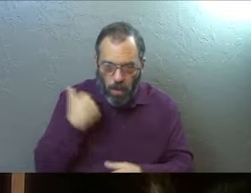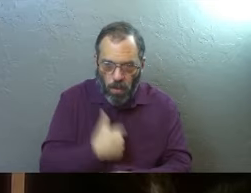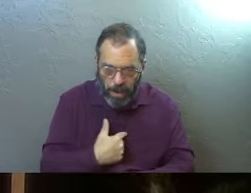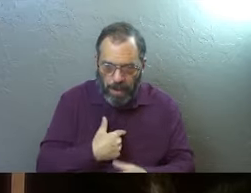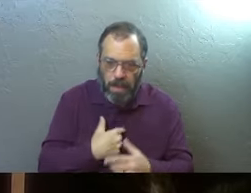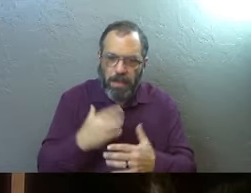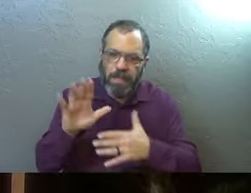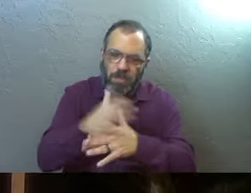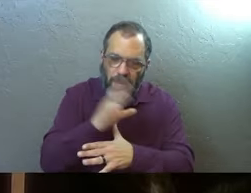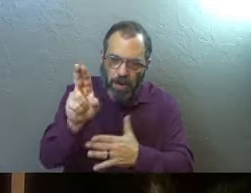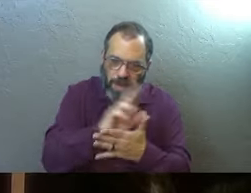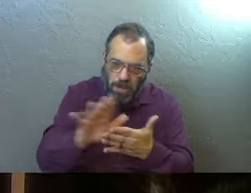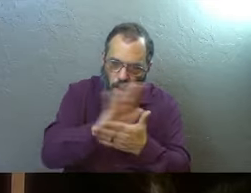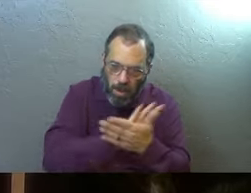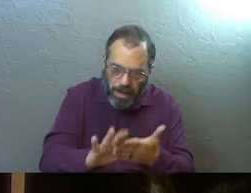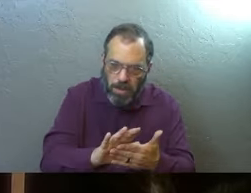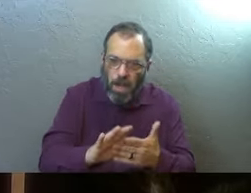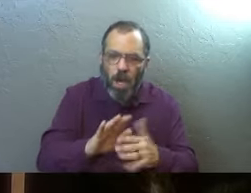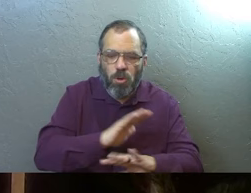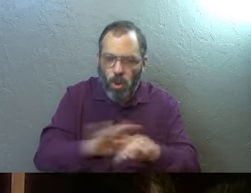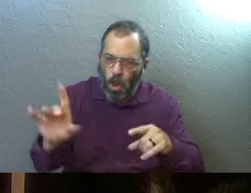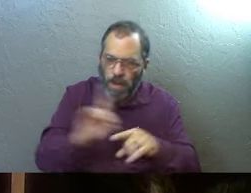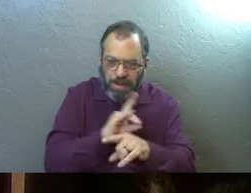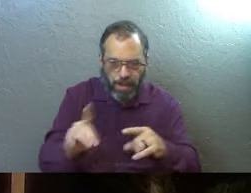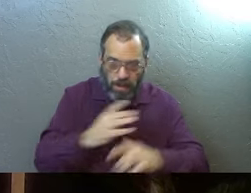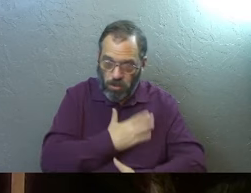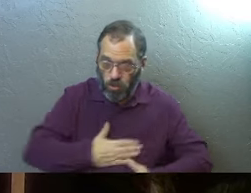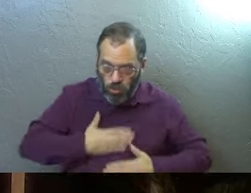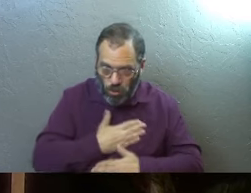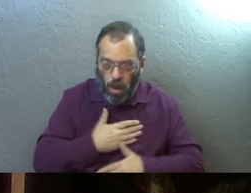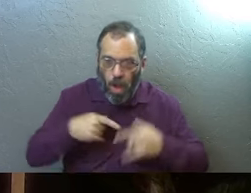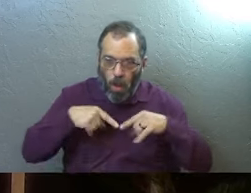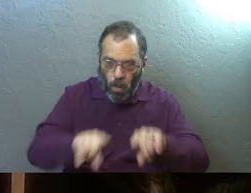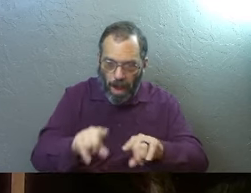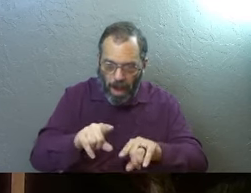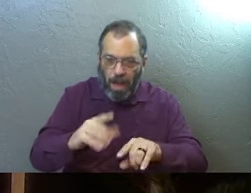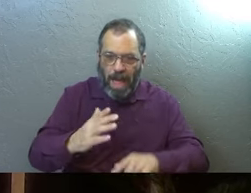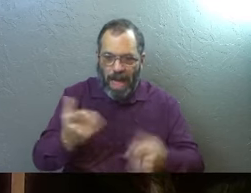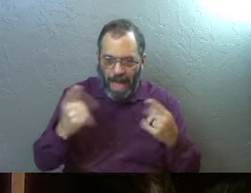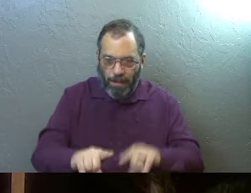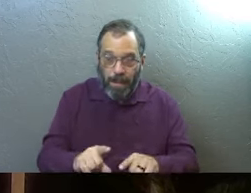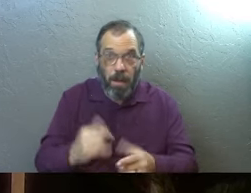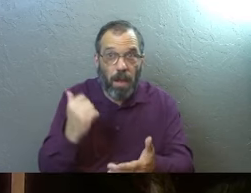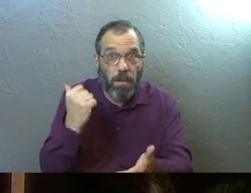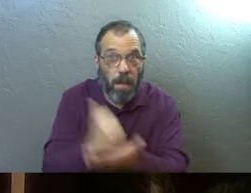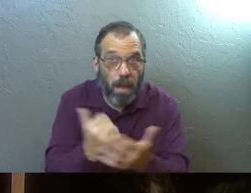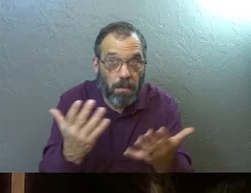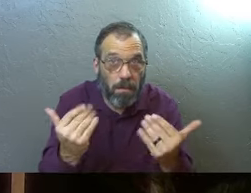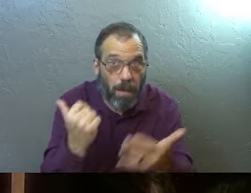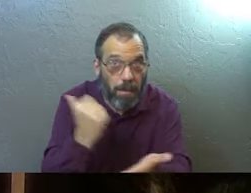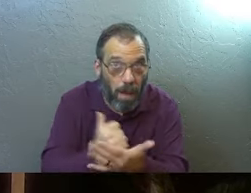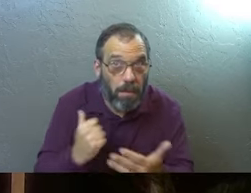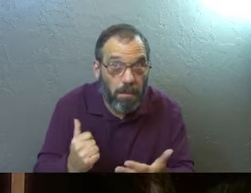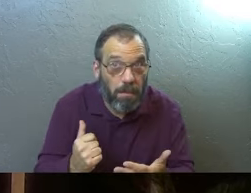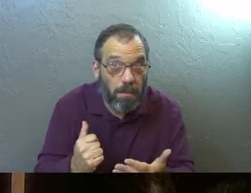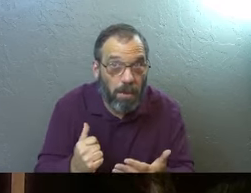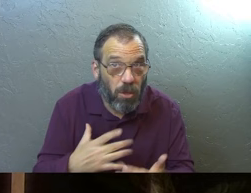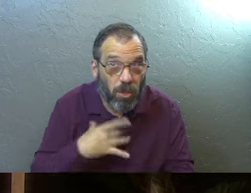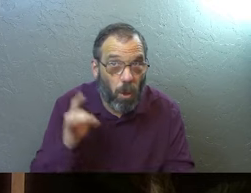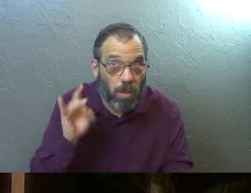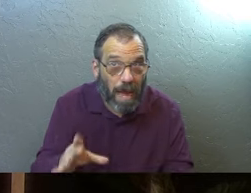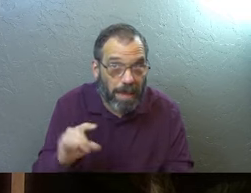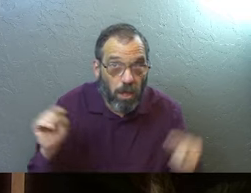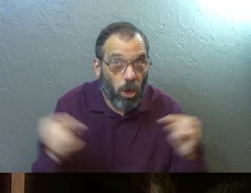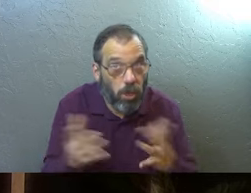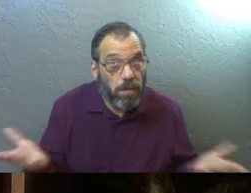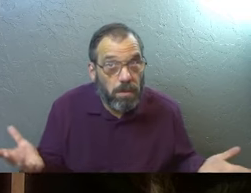might share in his holiness. No discipline is enjoyable while it is happening. Can I get an amen? Amen. We don't like it.